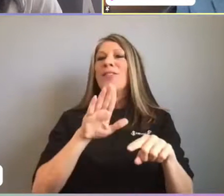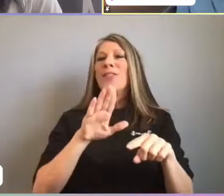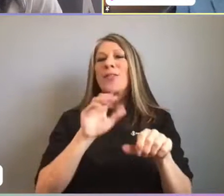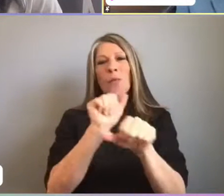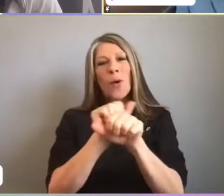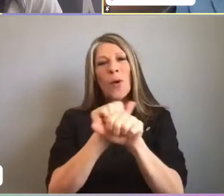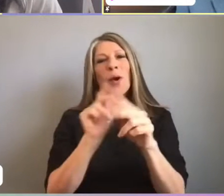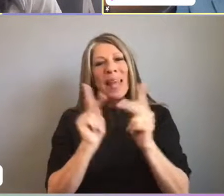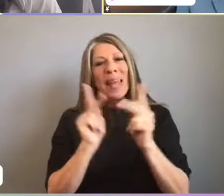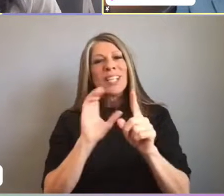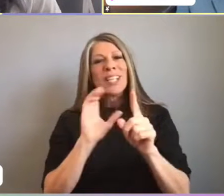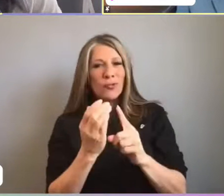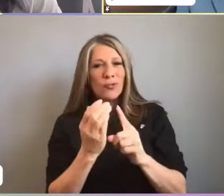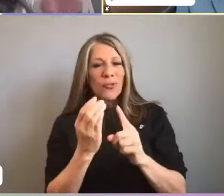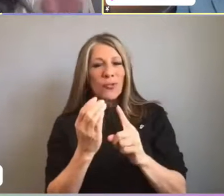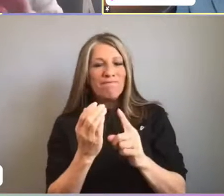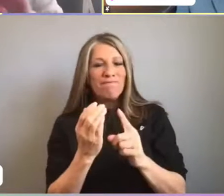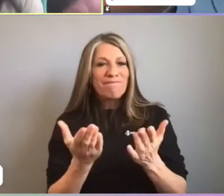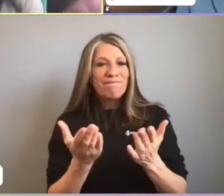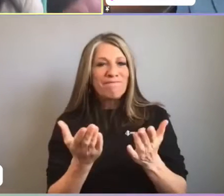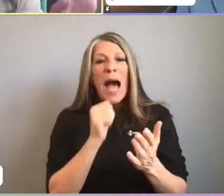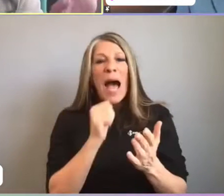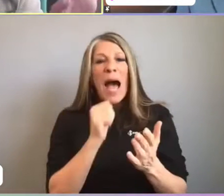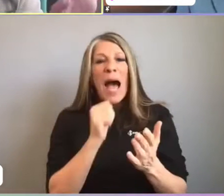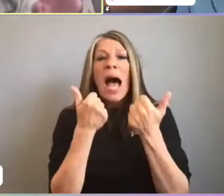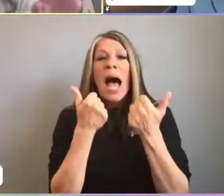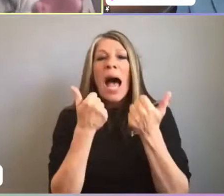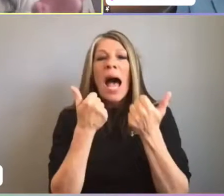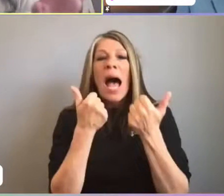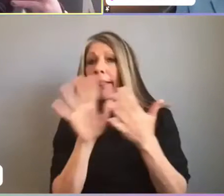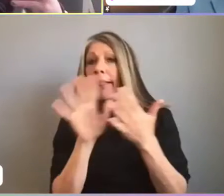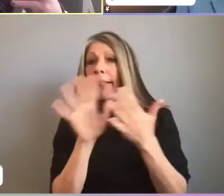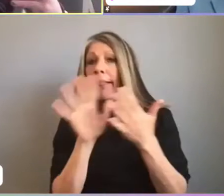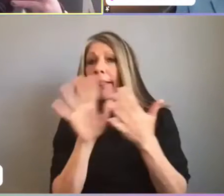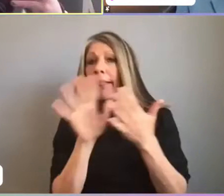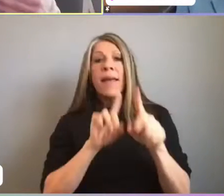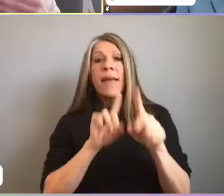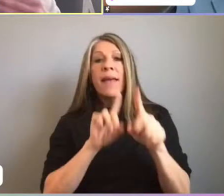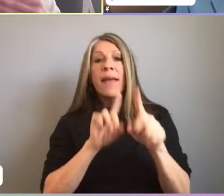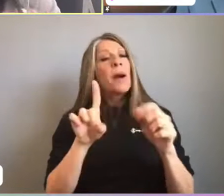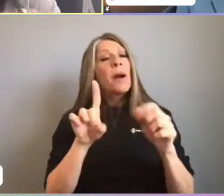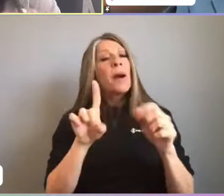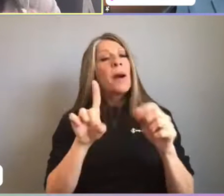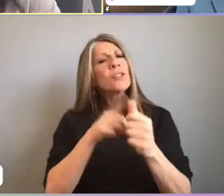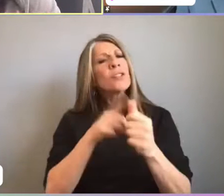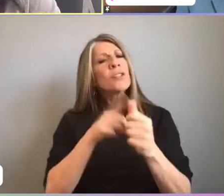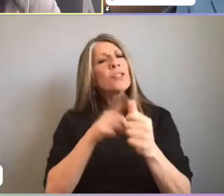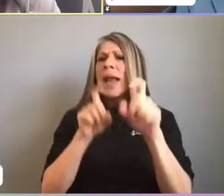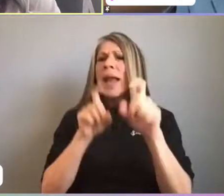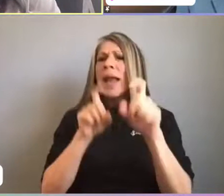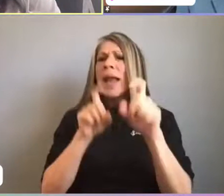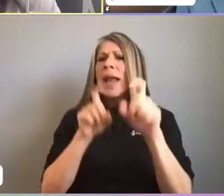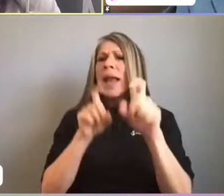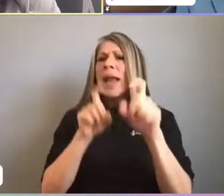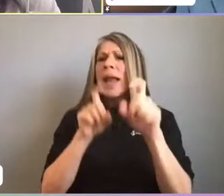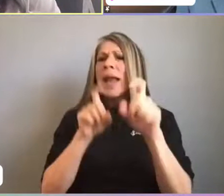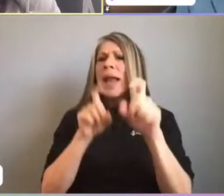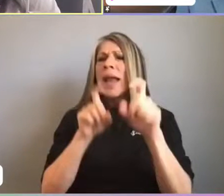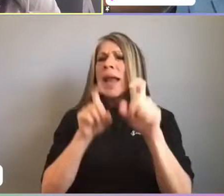Mhm. So I'm not trying to skirt the answer, but I'm saying I would first start asking people within your